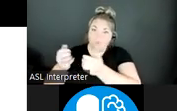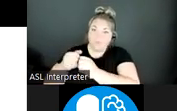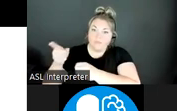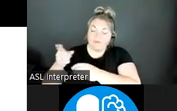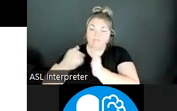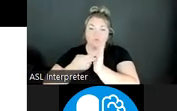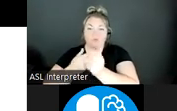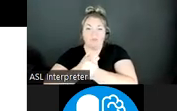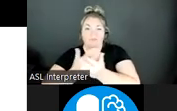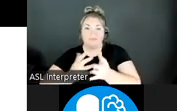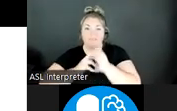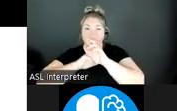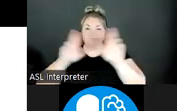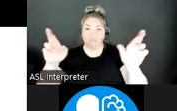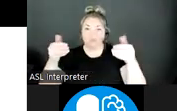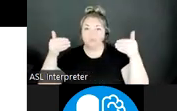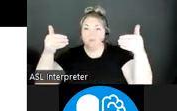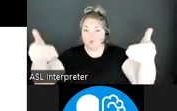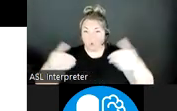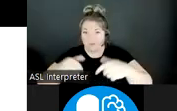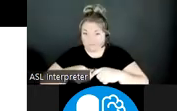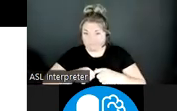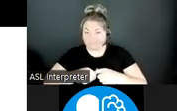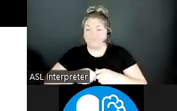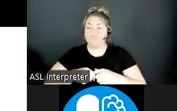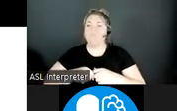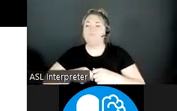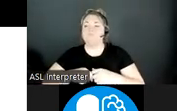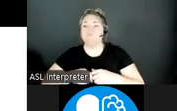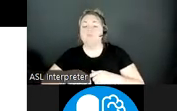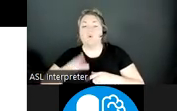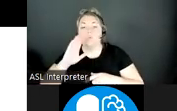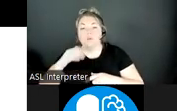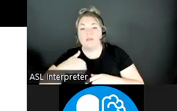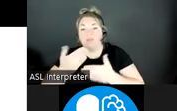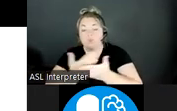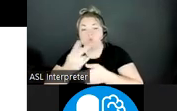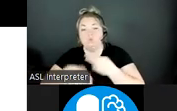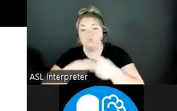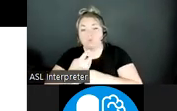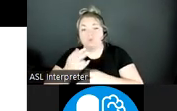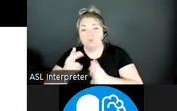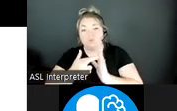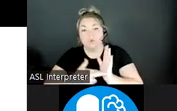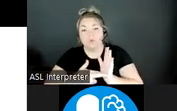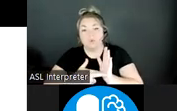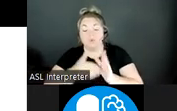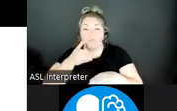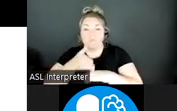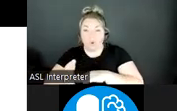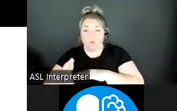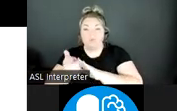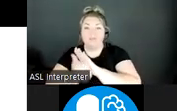that these rules are ready to move forward. There will be a new version of rules post-legal